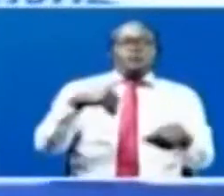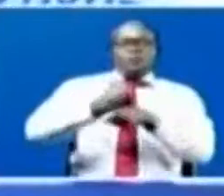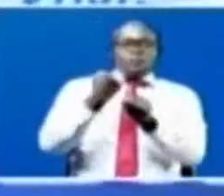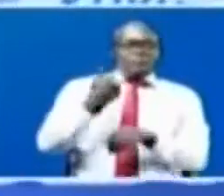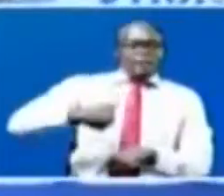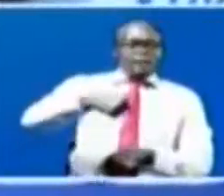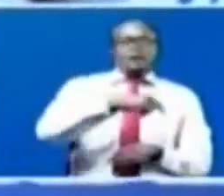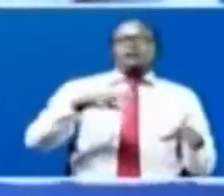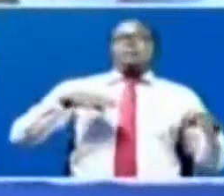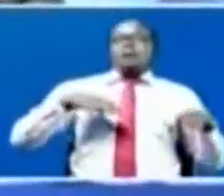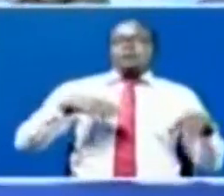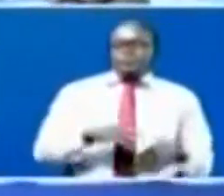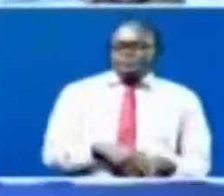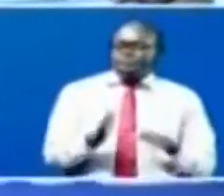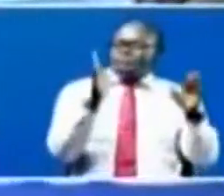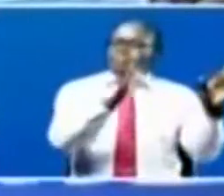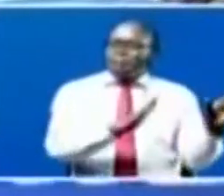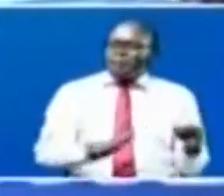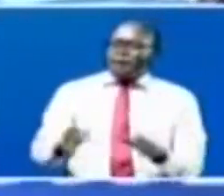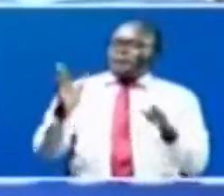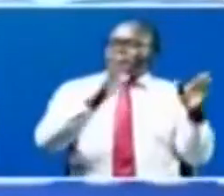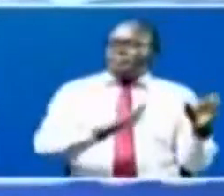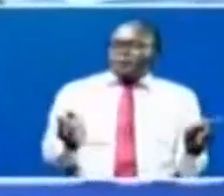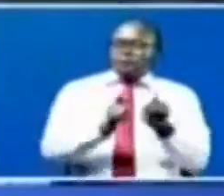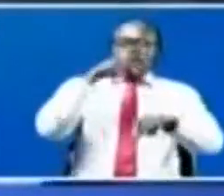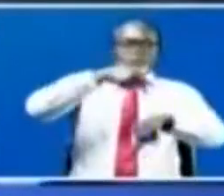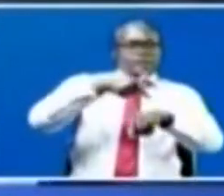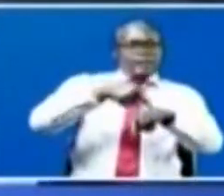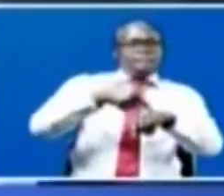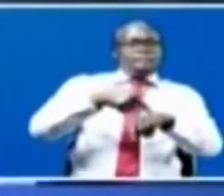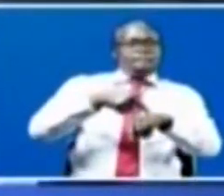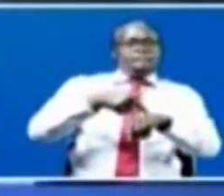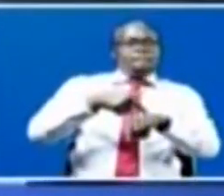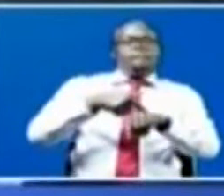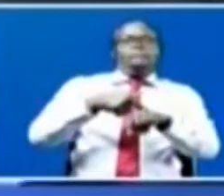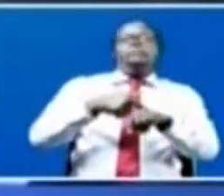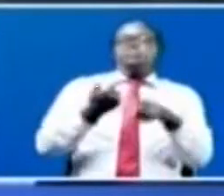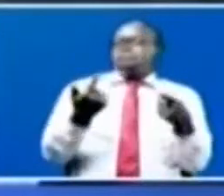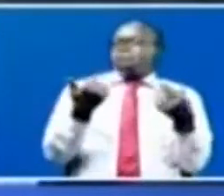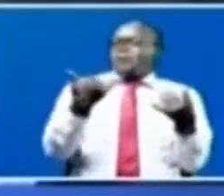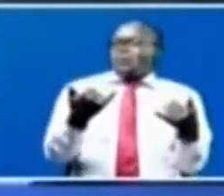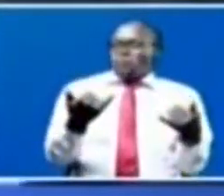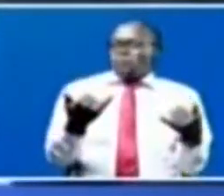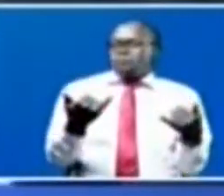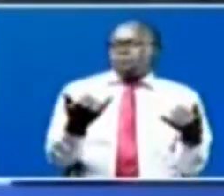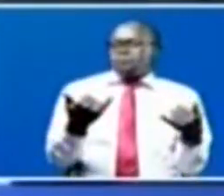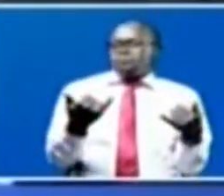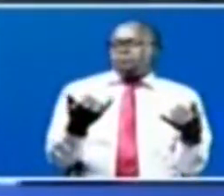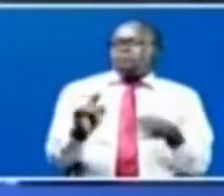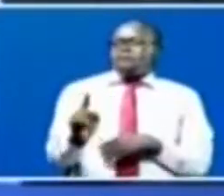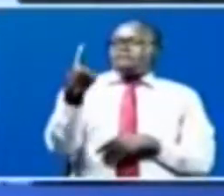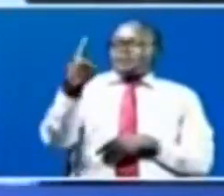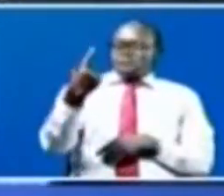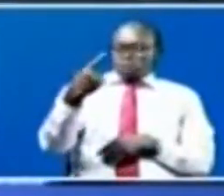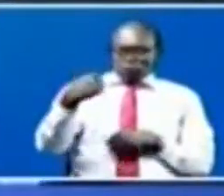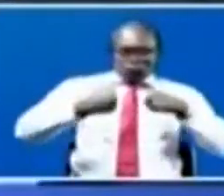proud. Preparation, short time, hard to say right now. First game on